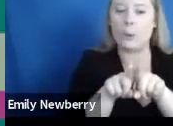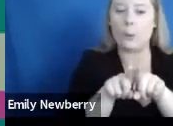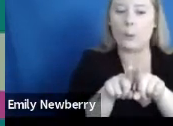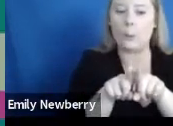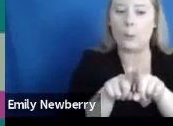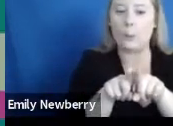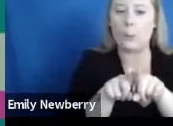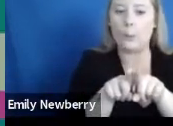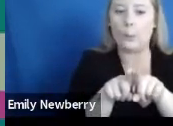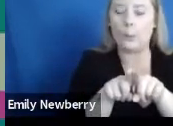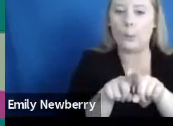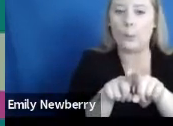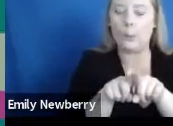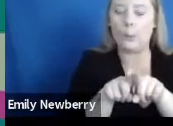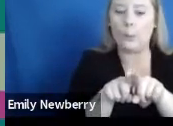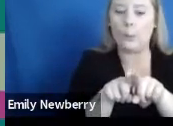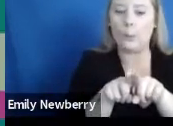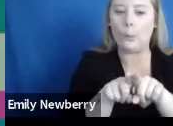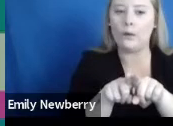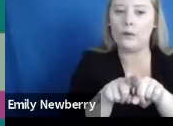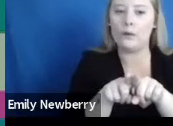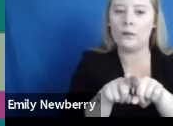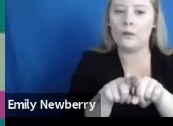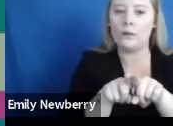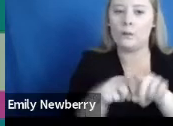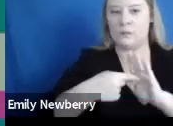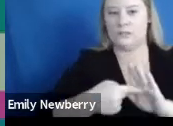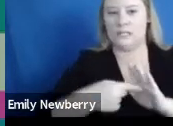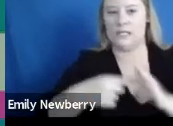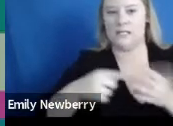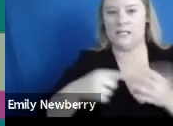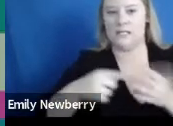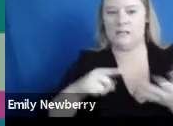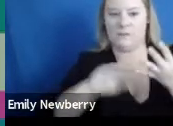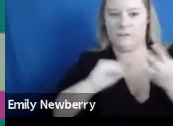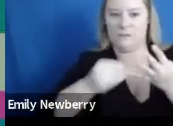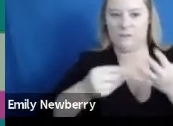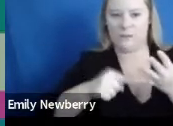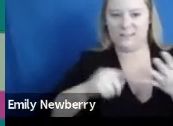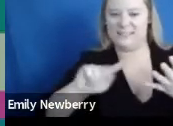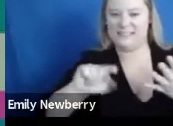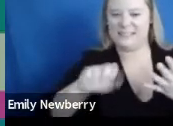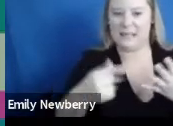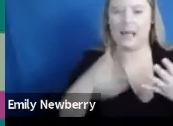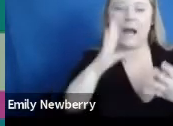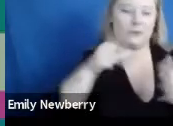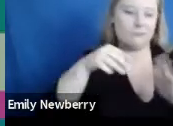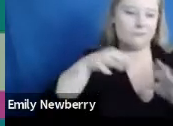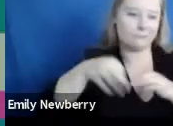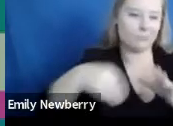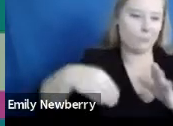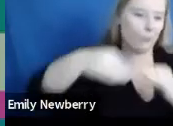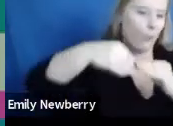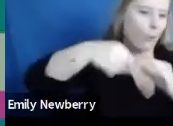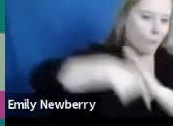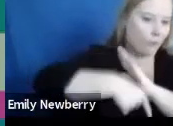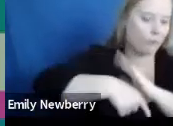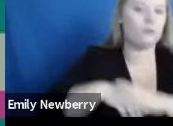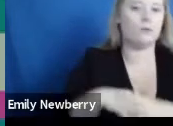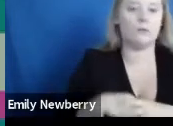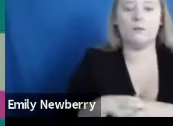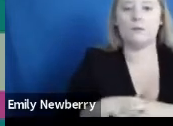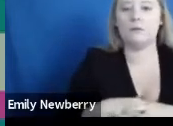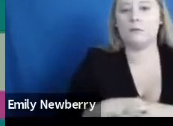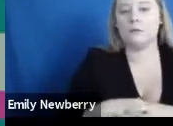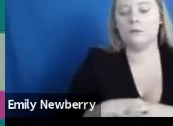task that were designated as geologic tagging. And I'll talk about each one of these in a little bit more detail. But